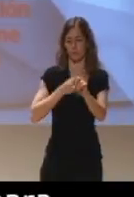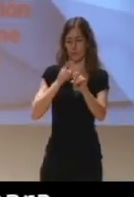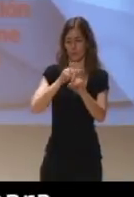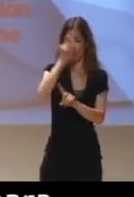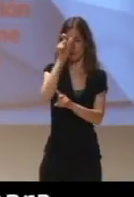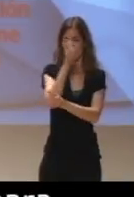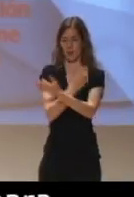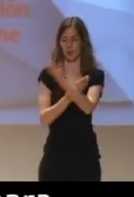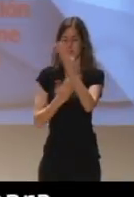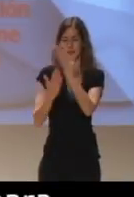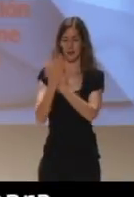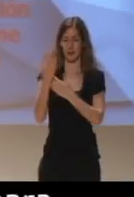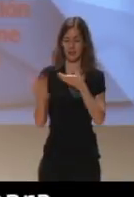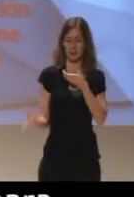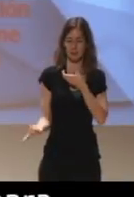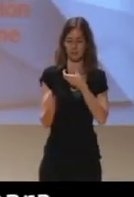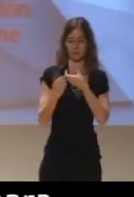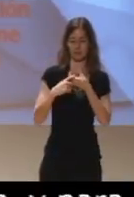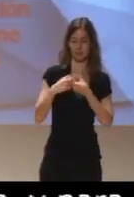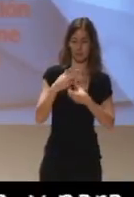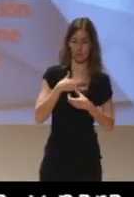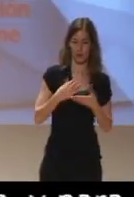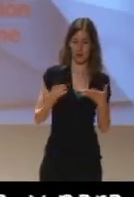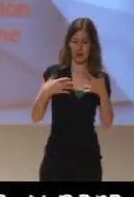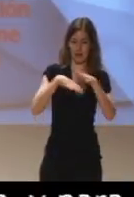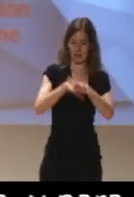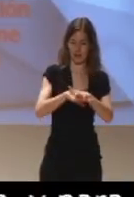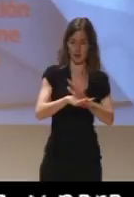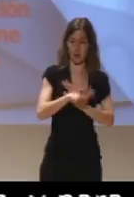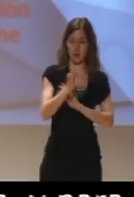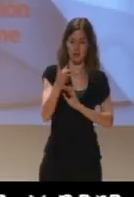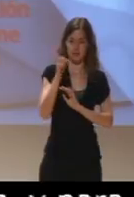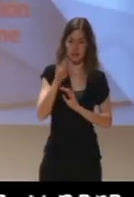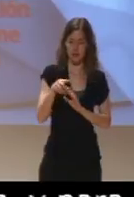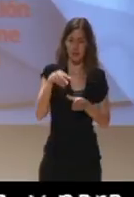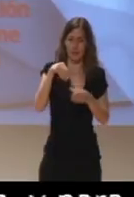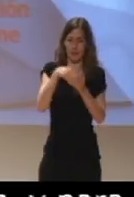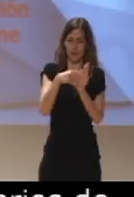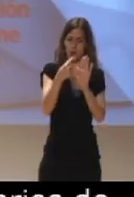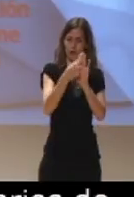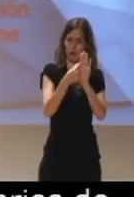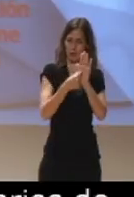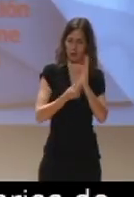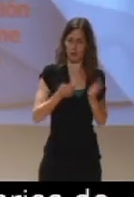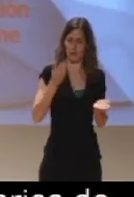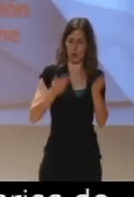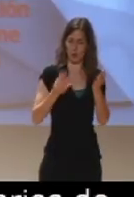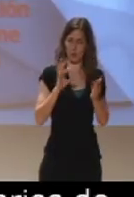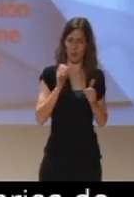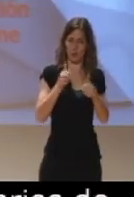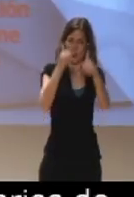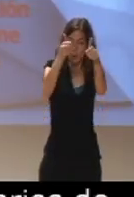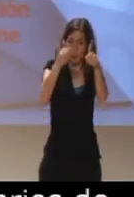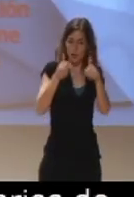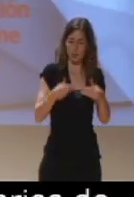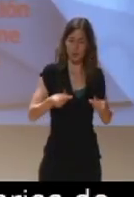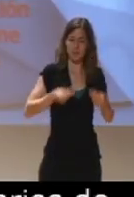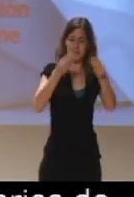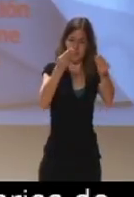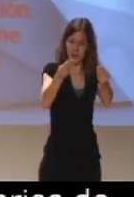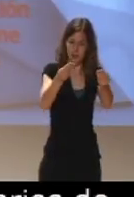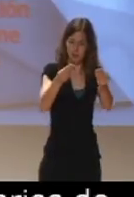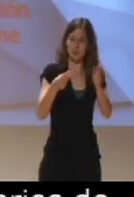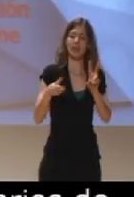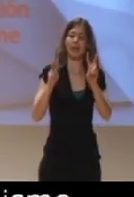capabilities of the universities in order to integrate students with disabilities and to take into account within